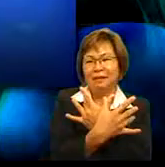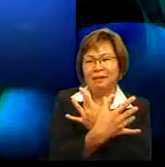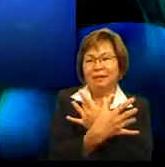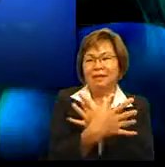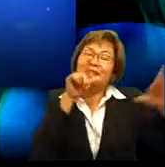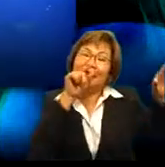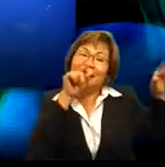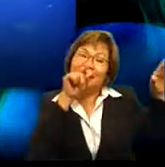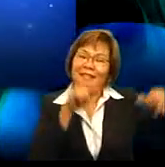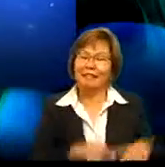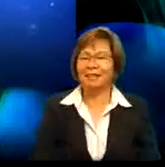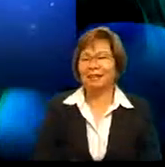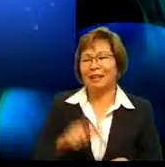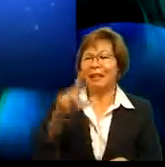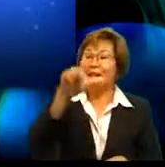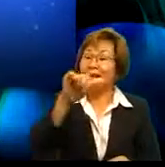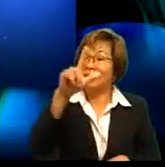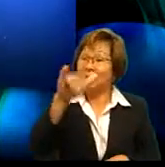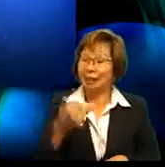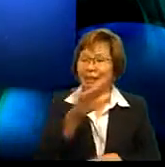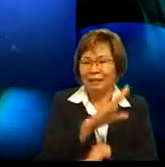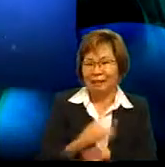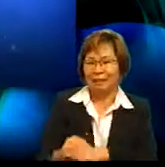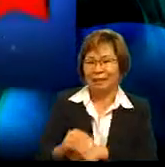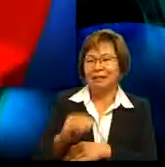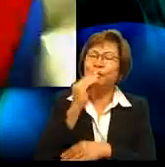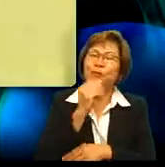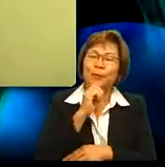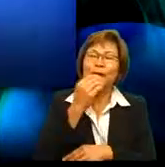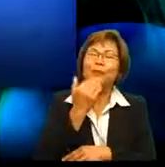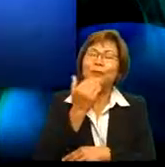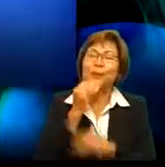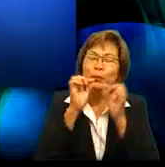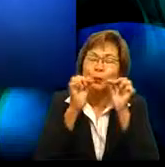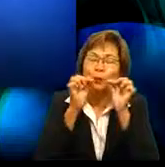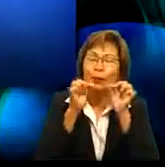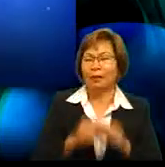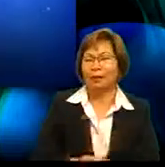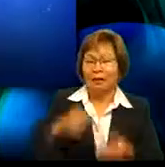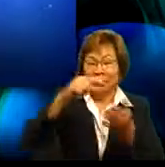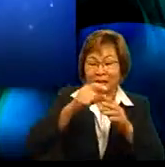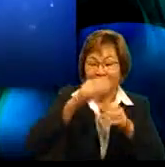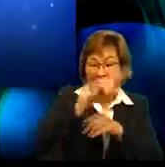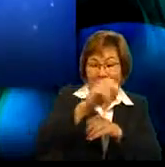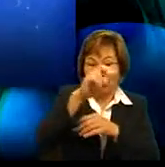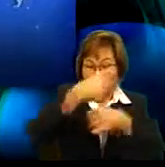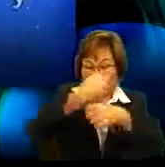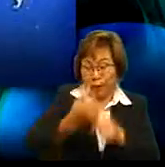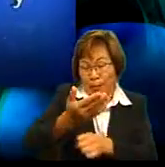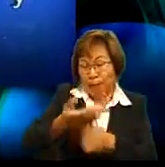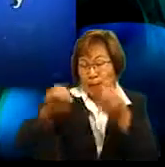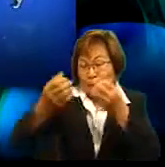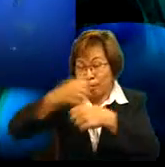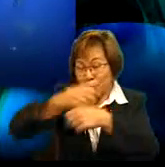canary, lily, and candy? Nouns like these are made plural